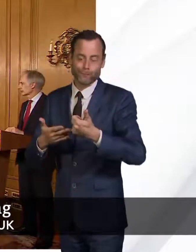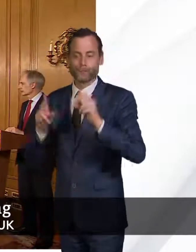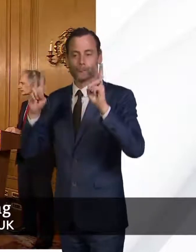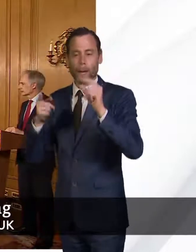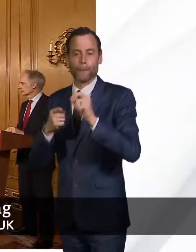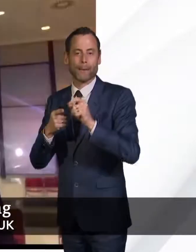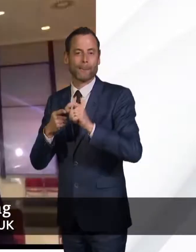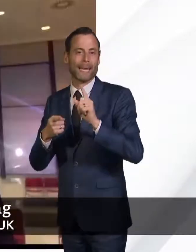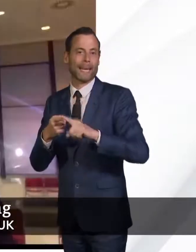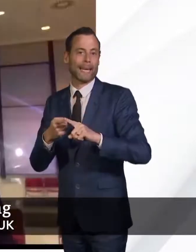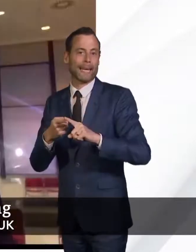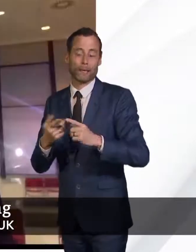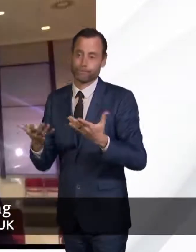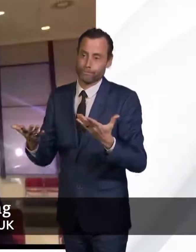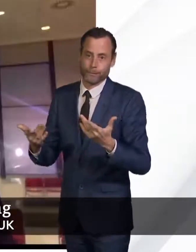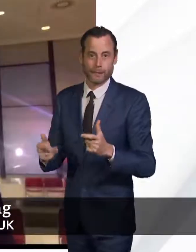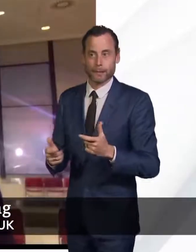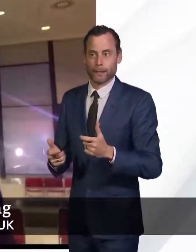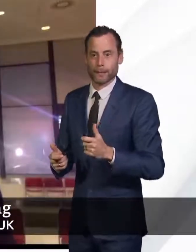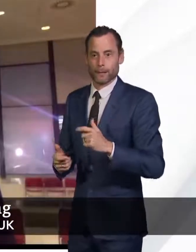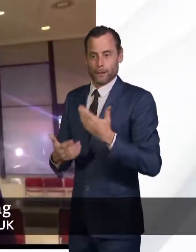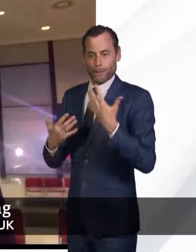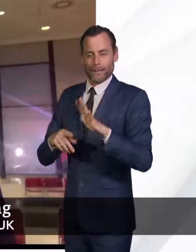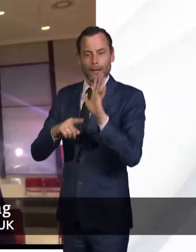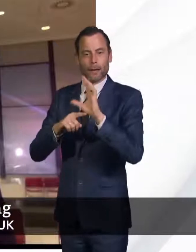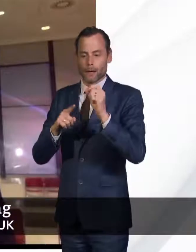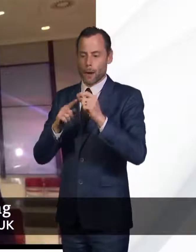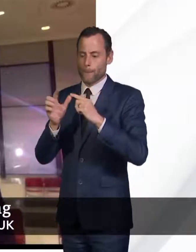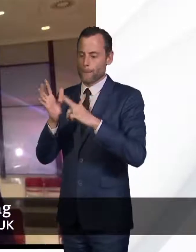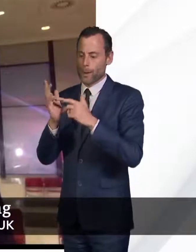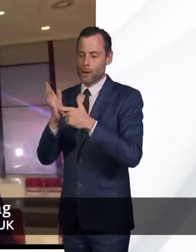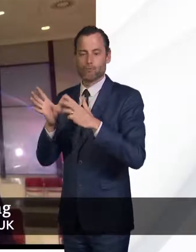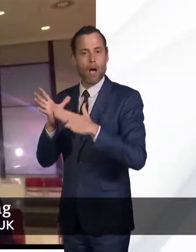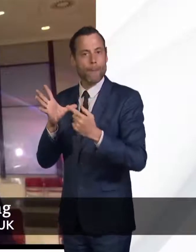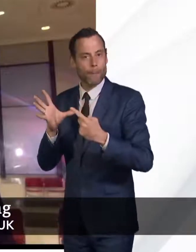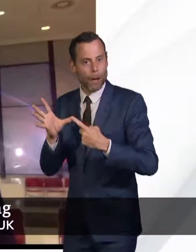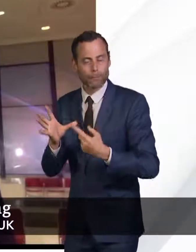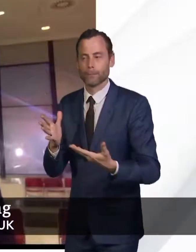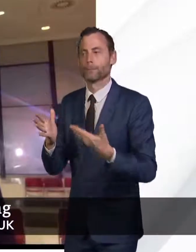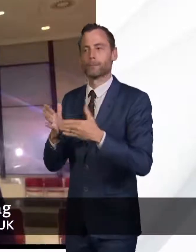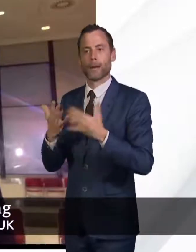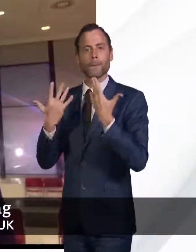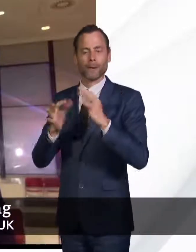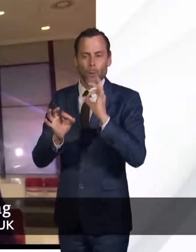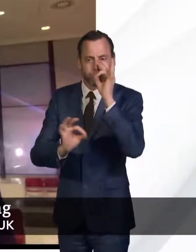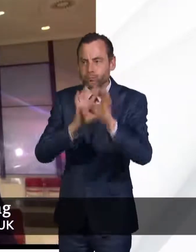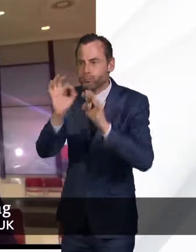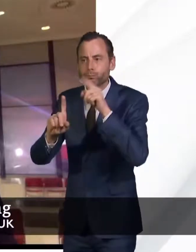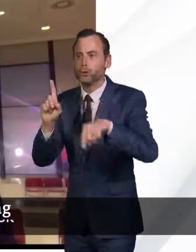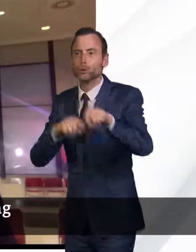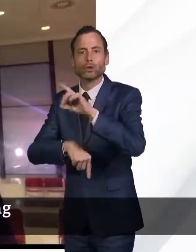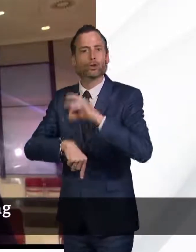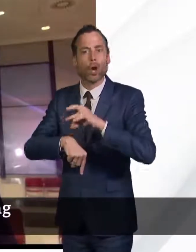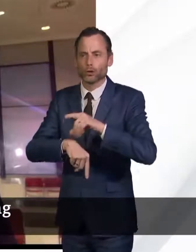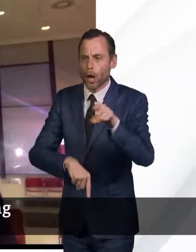before, but it's still a talking point after Panorama and also a survey of doctors suggesting some are concerned